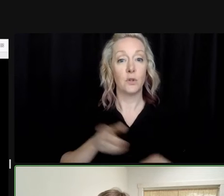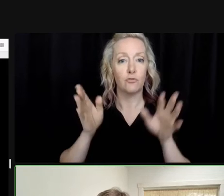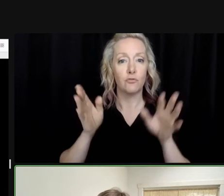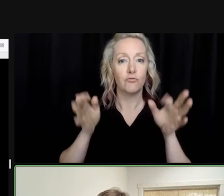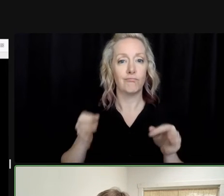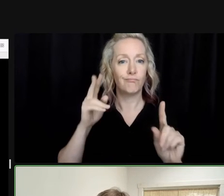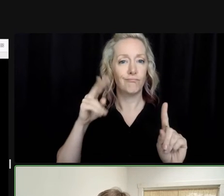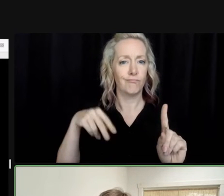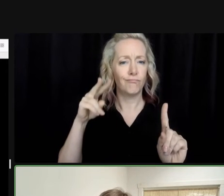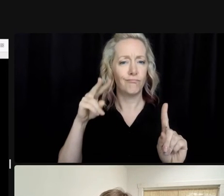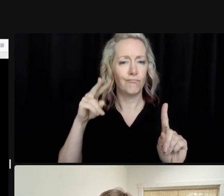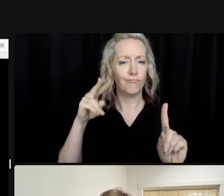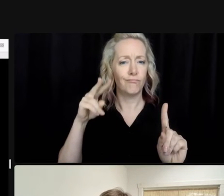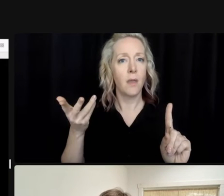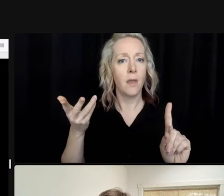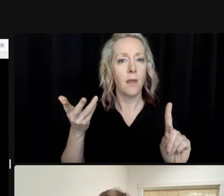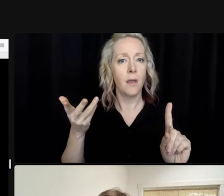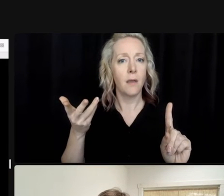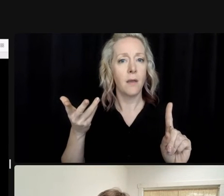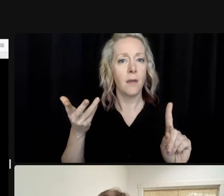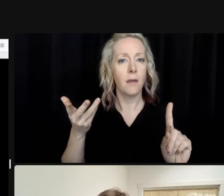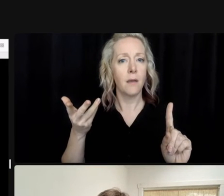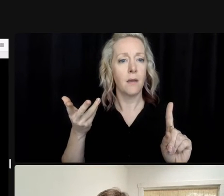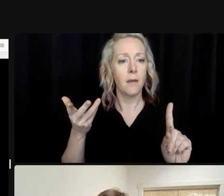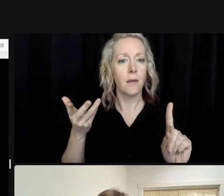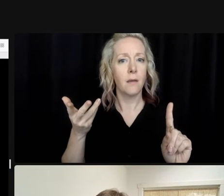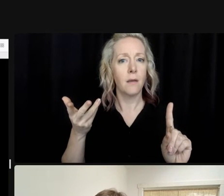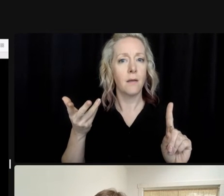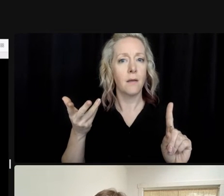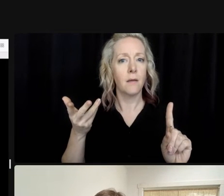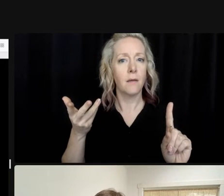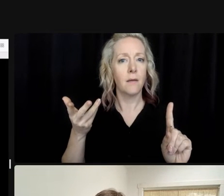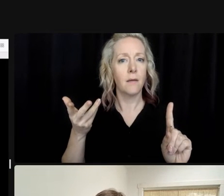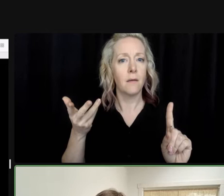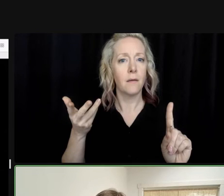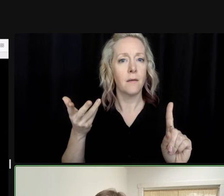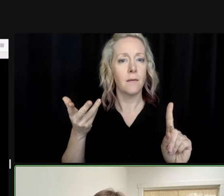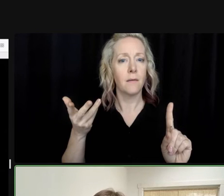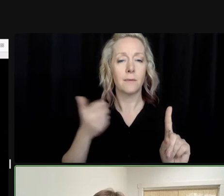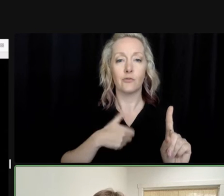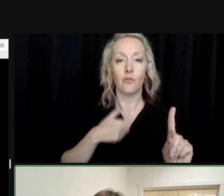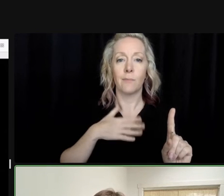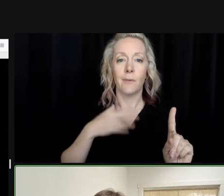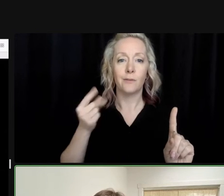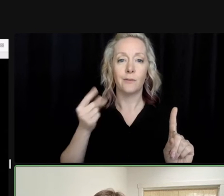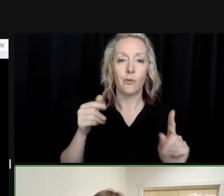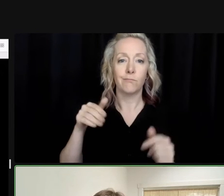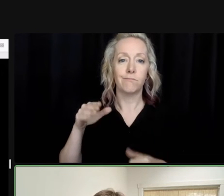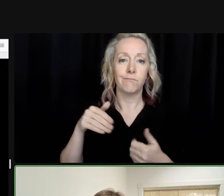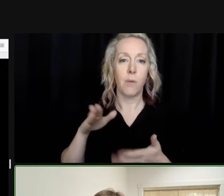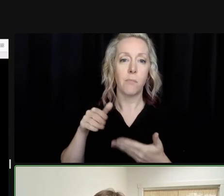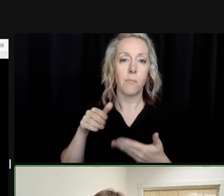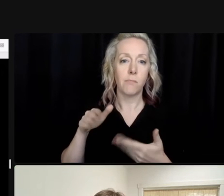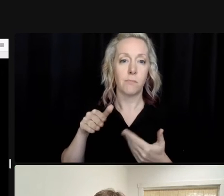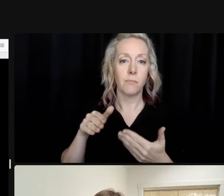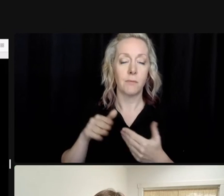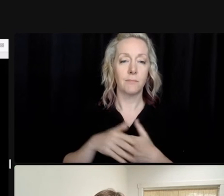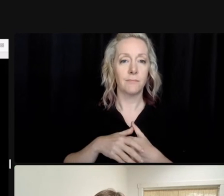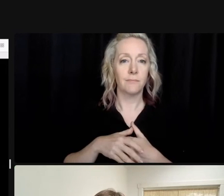think, are very, I say, the dog is barking